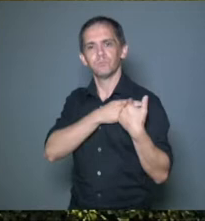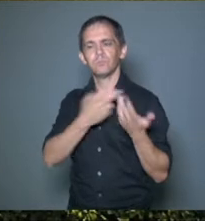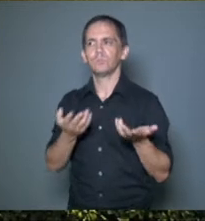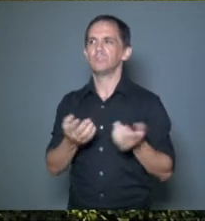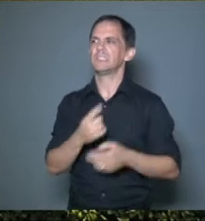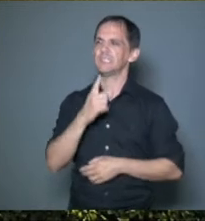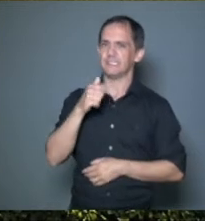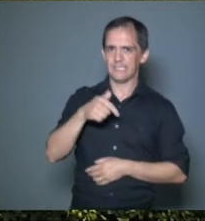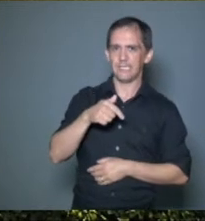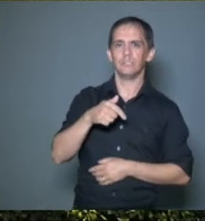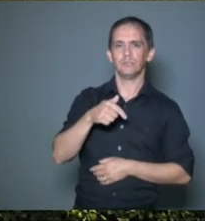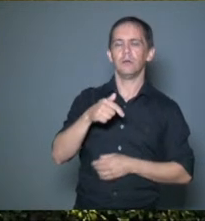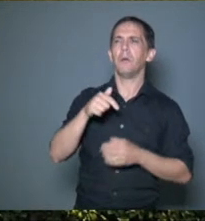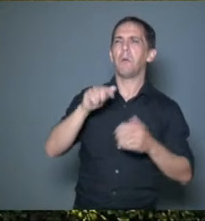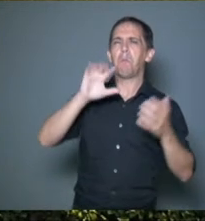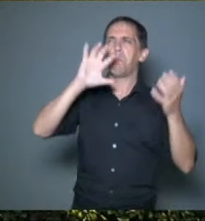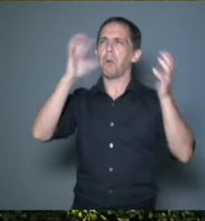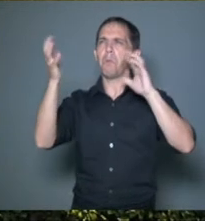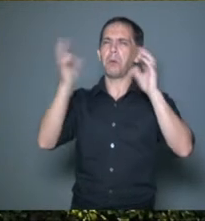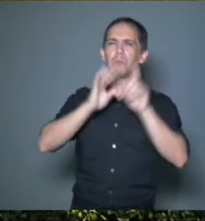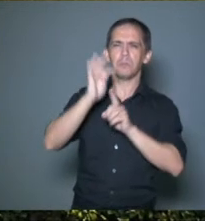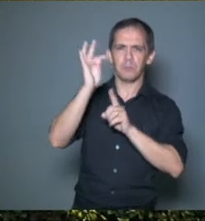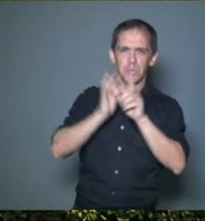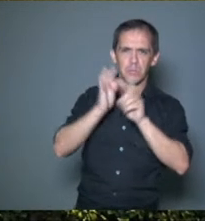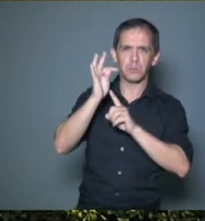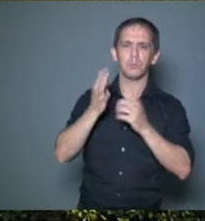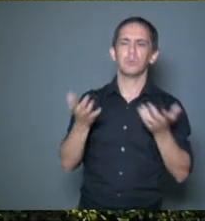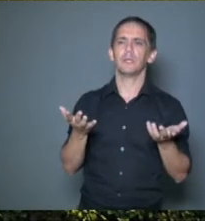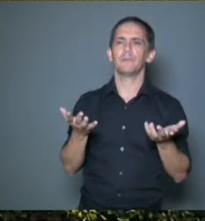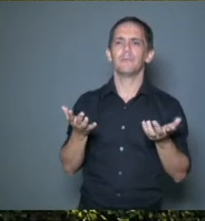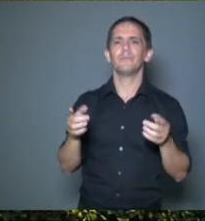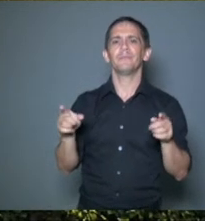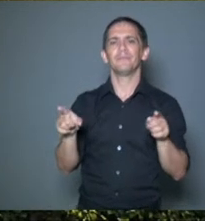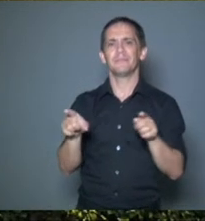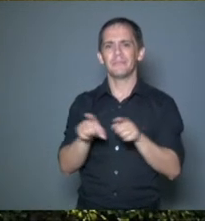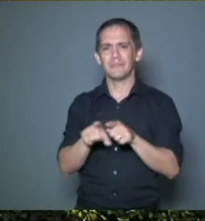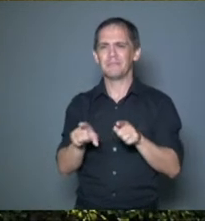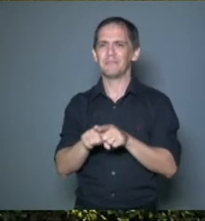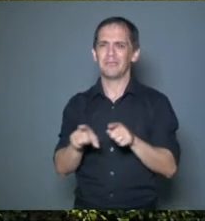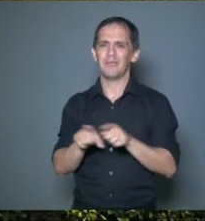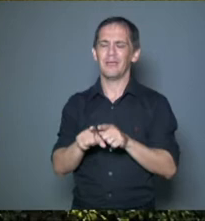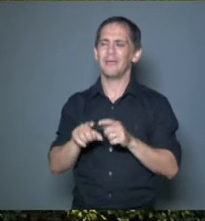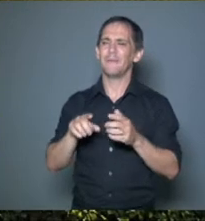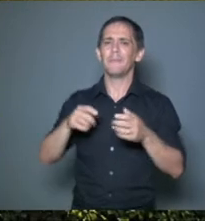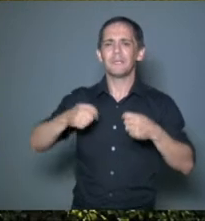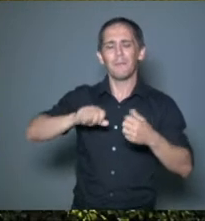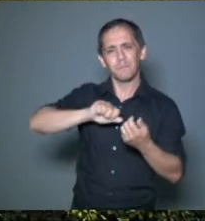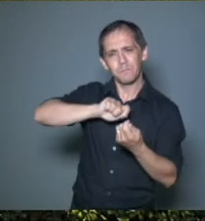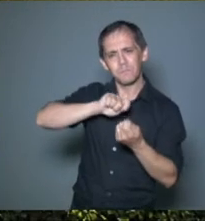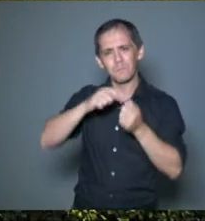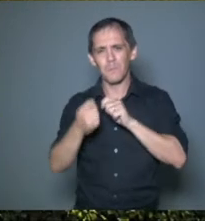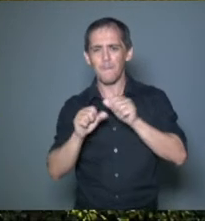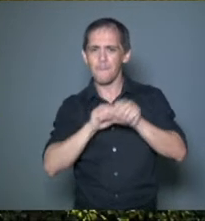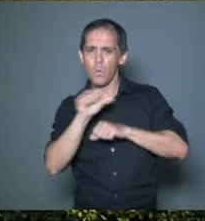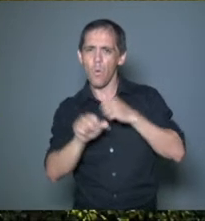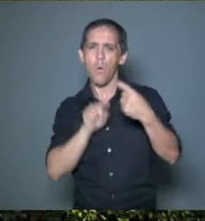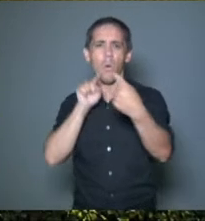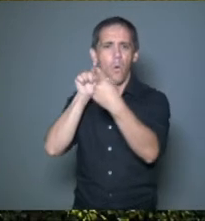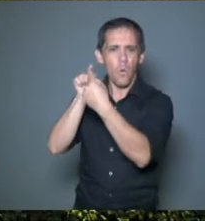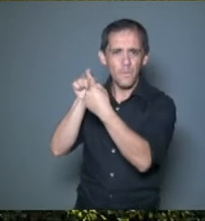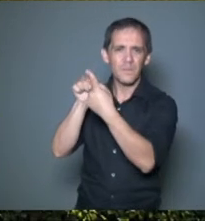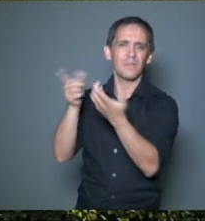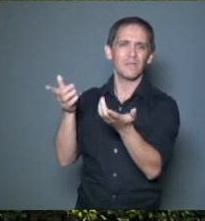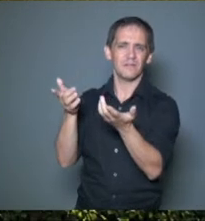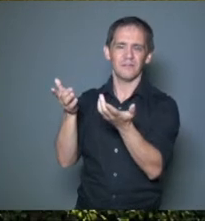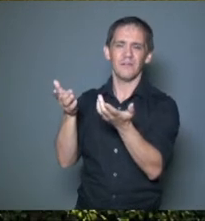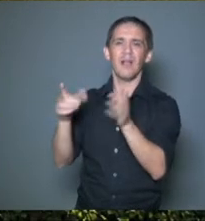responsible production, 13 climate change and scenarios of change and adaptation that the company needs